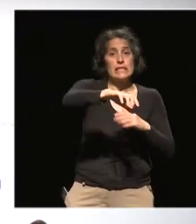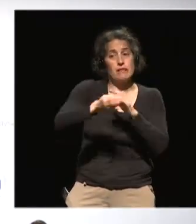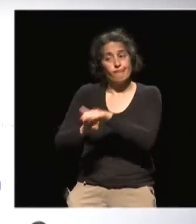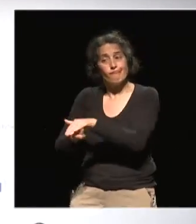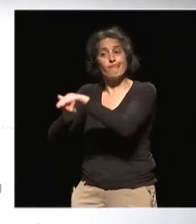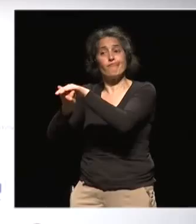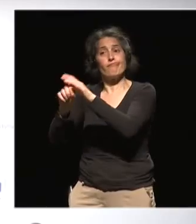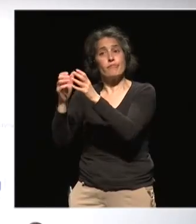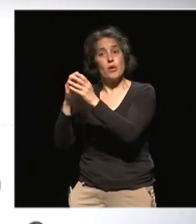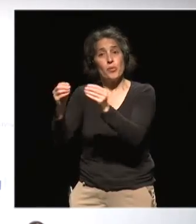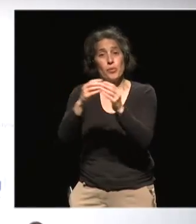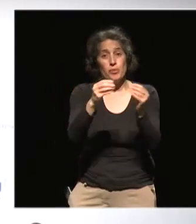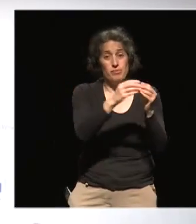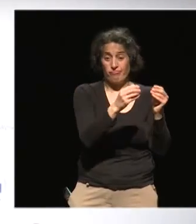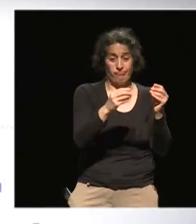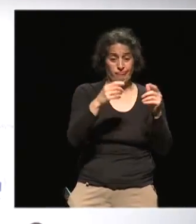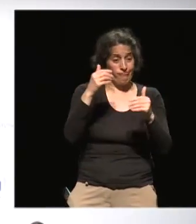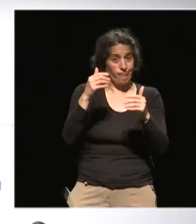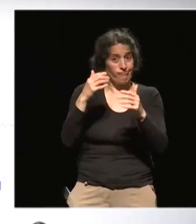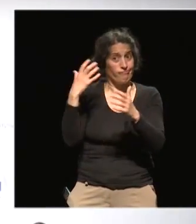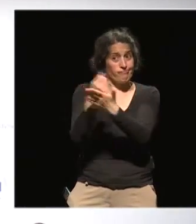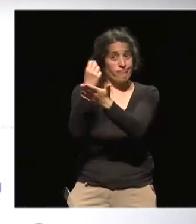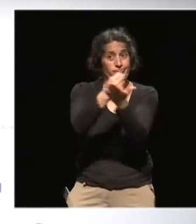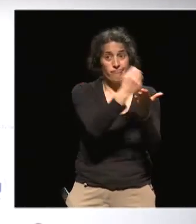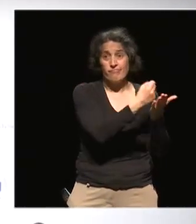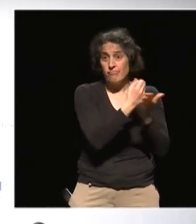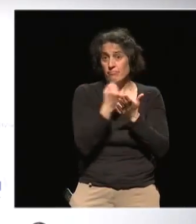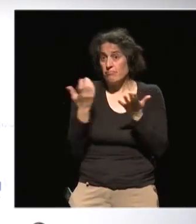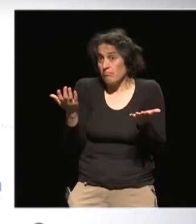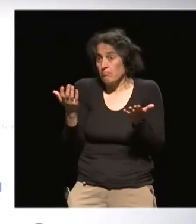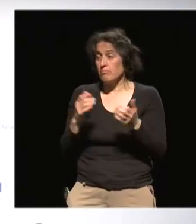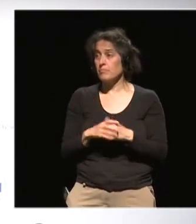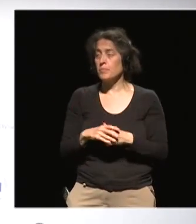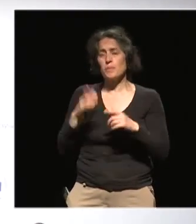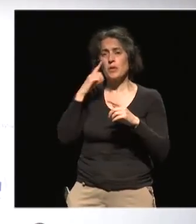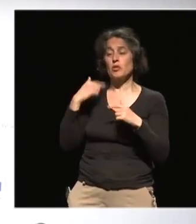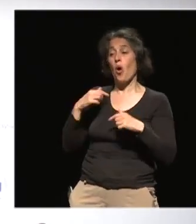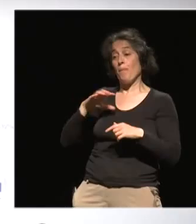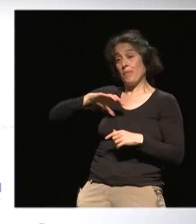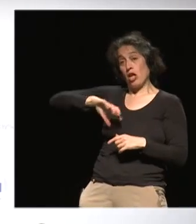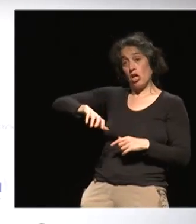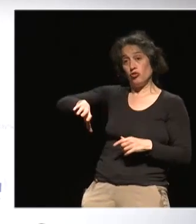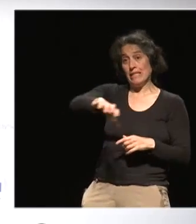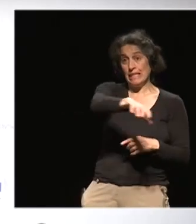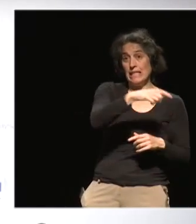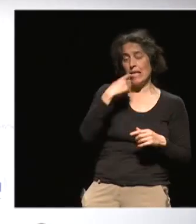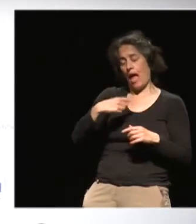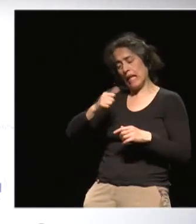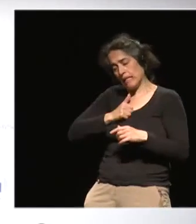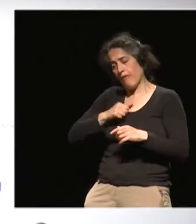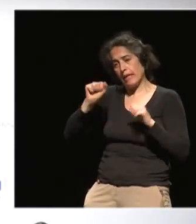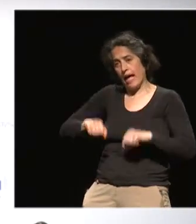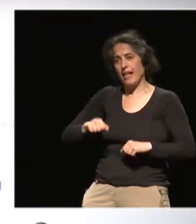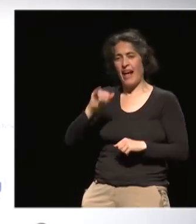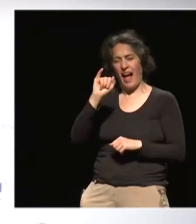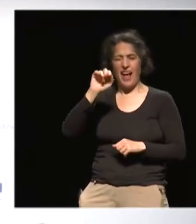So the INDCs are absolutely key to this alliance, and I think everybody's understood that. But I